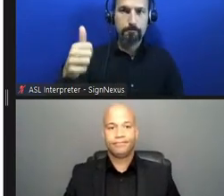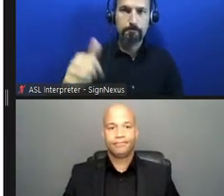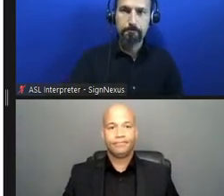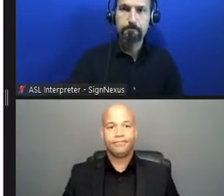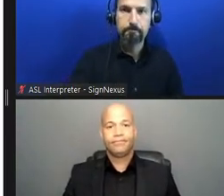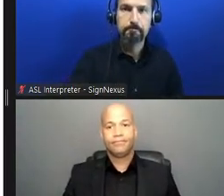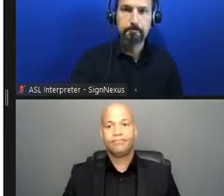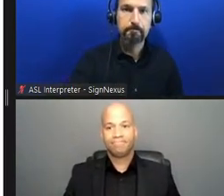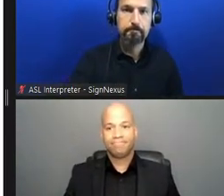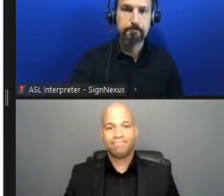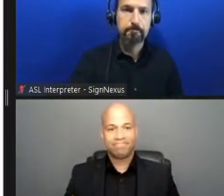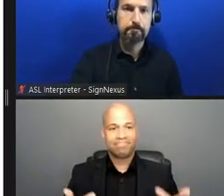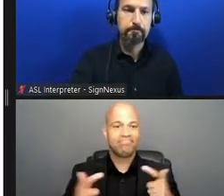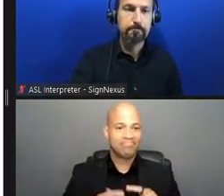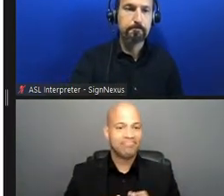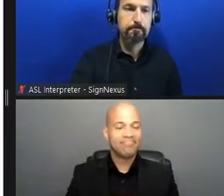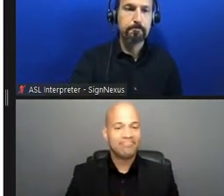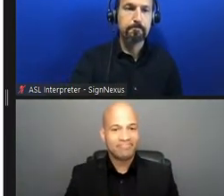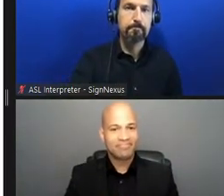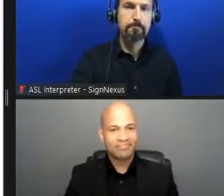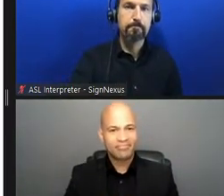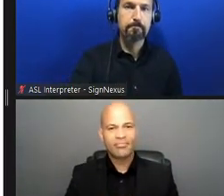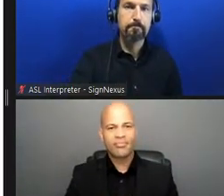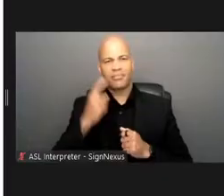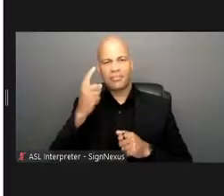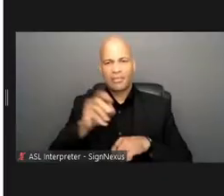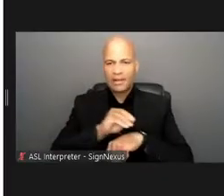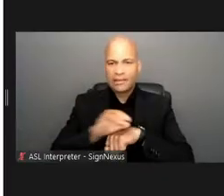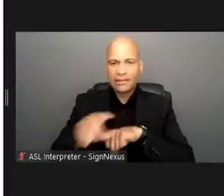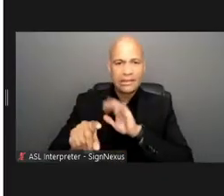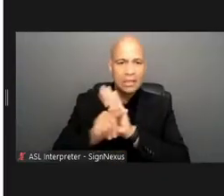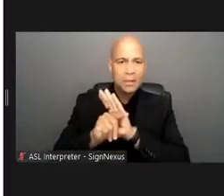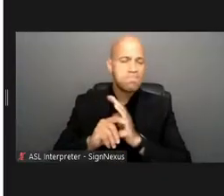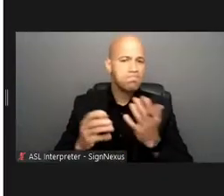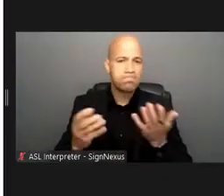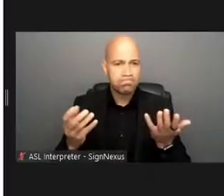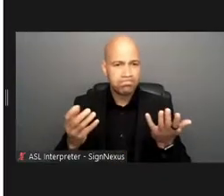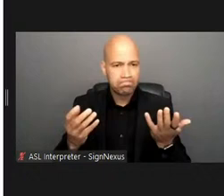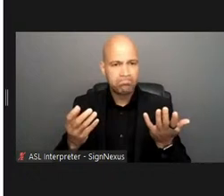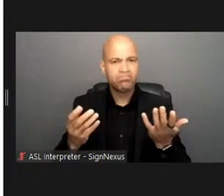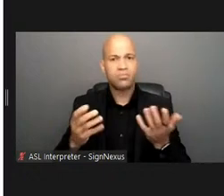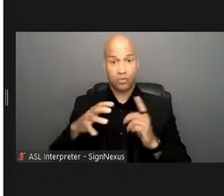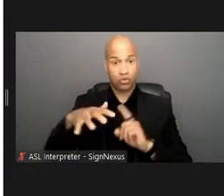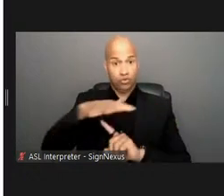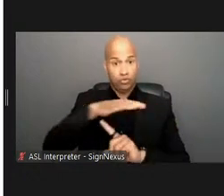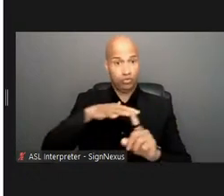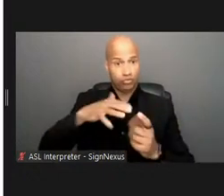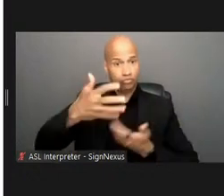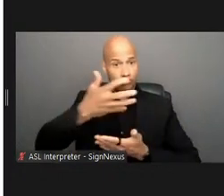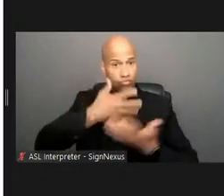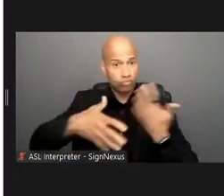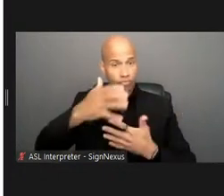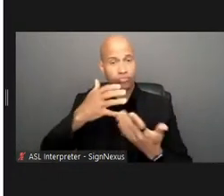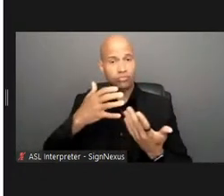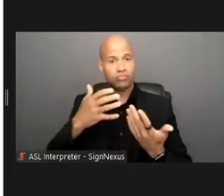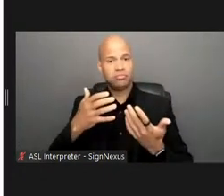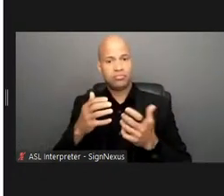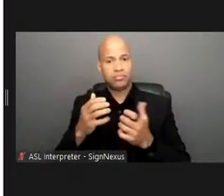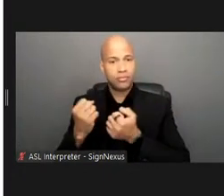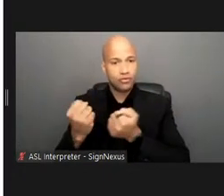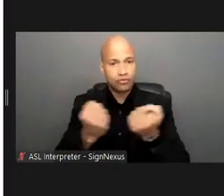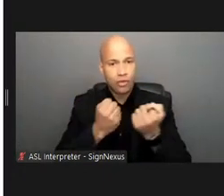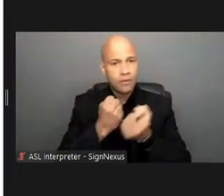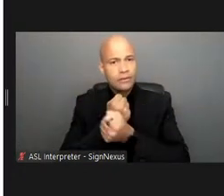we found either beneficial effects or no adverse effects with respect to social conditions Improvement in travel time and safety